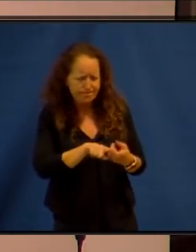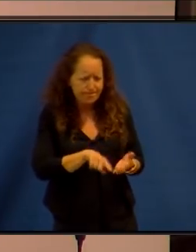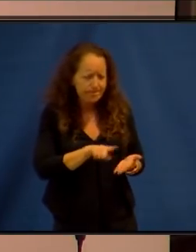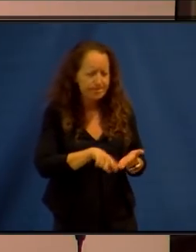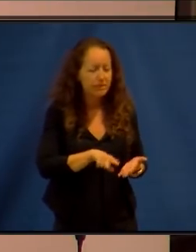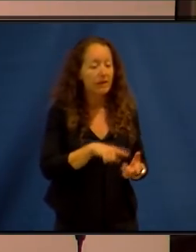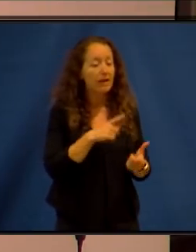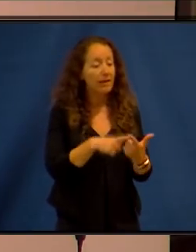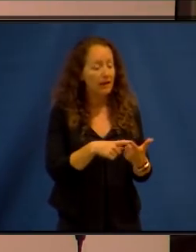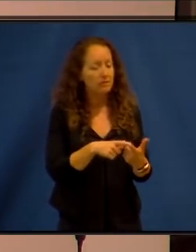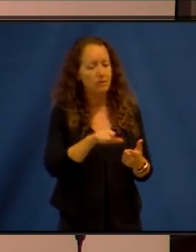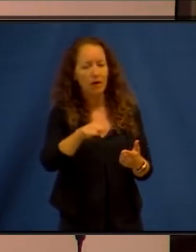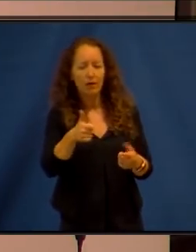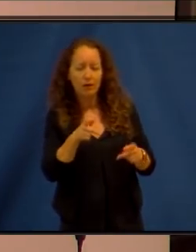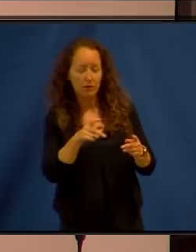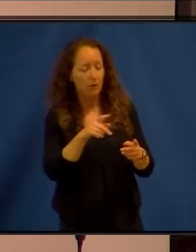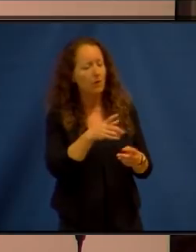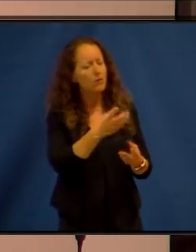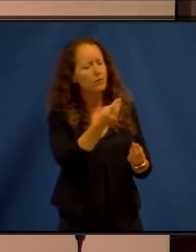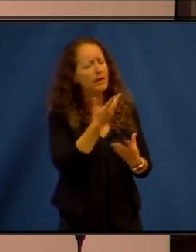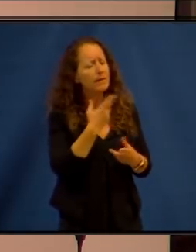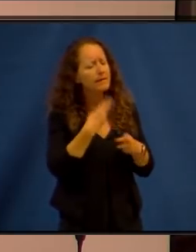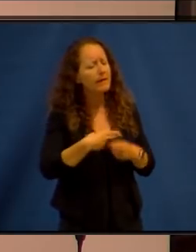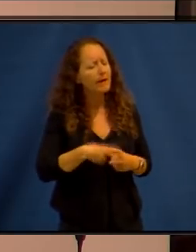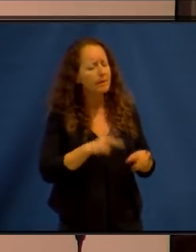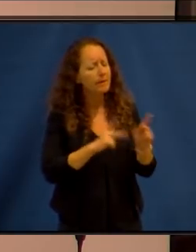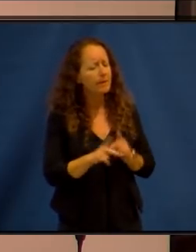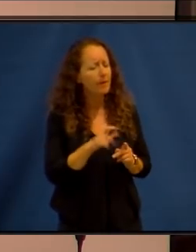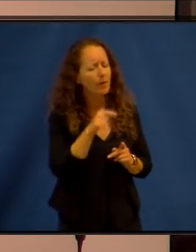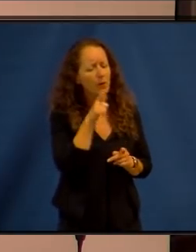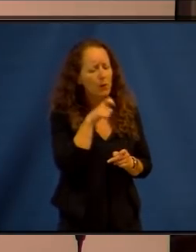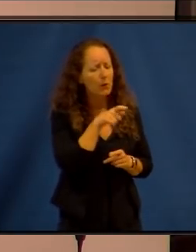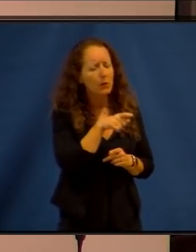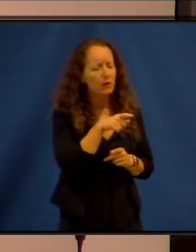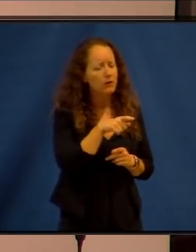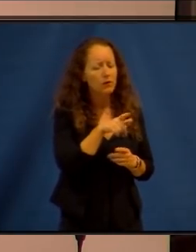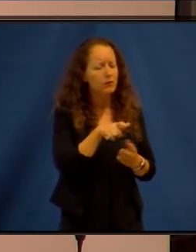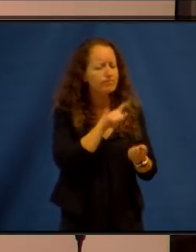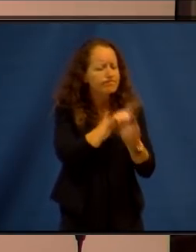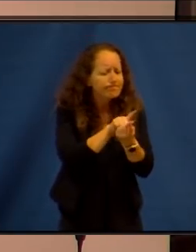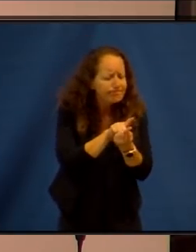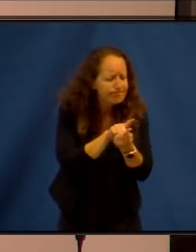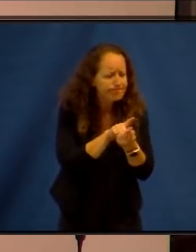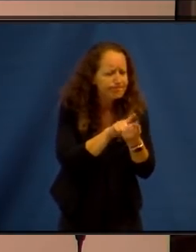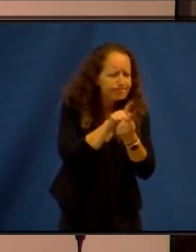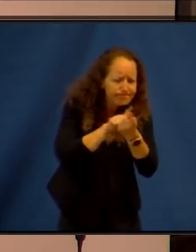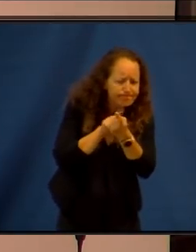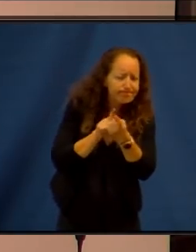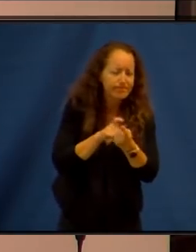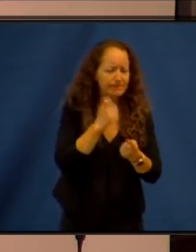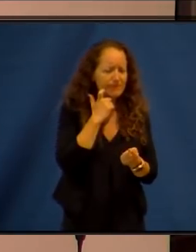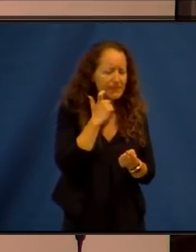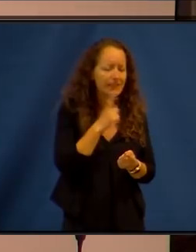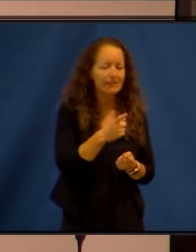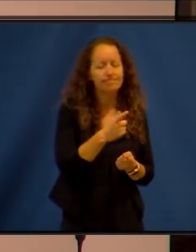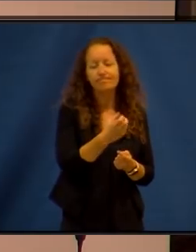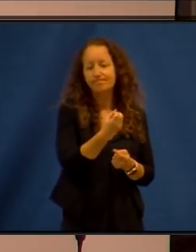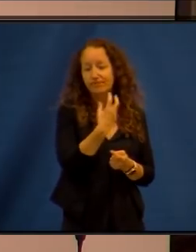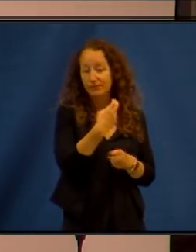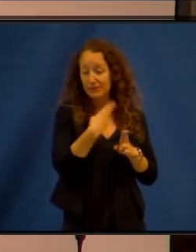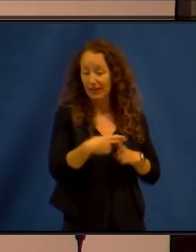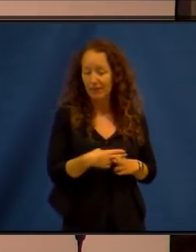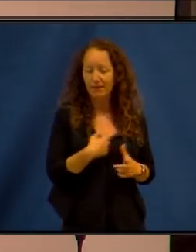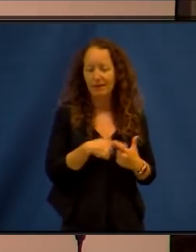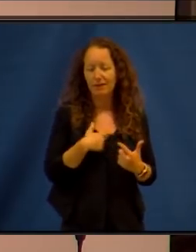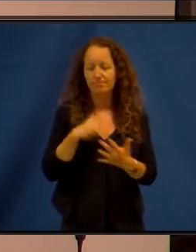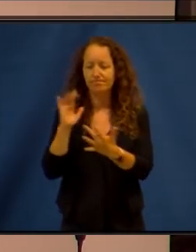close contact with that positive case. And so they reach out to them to find out where they've been and try to give them